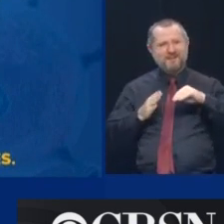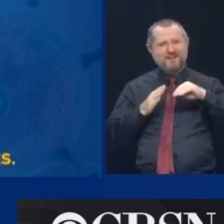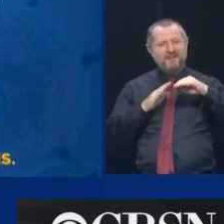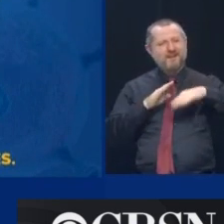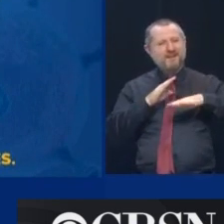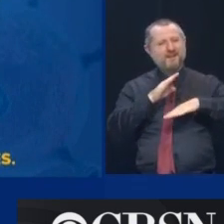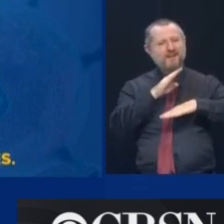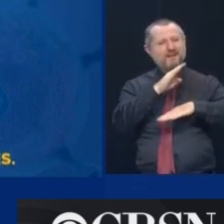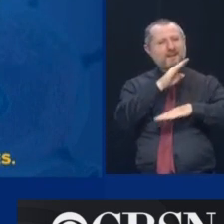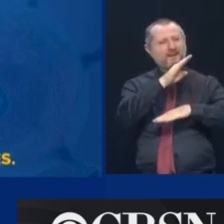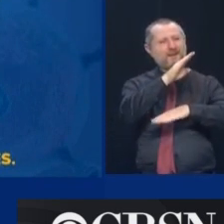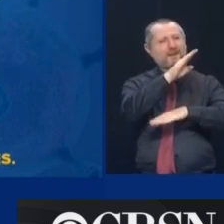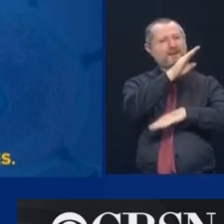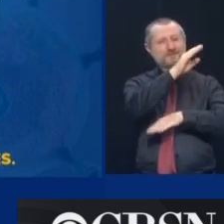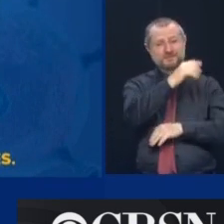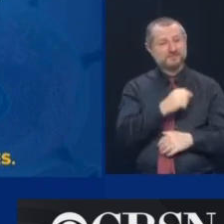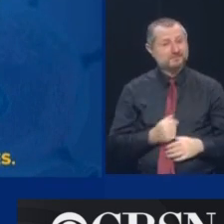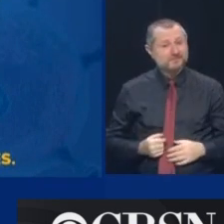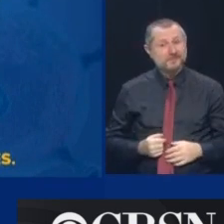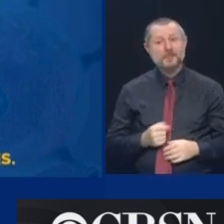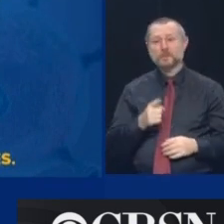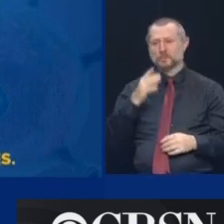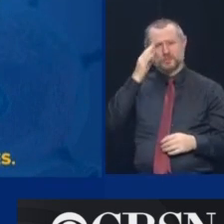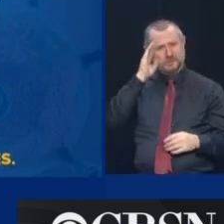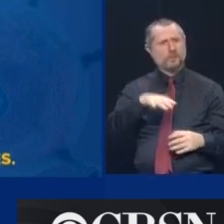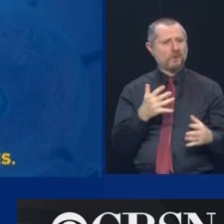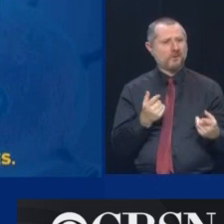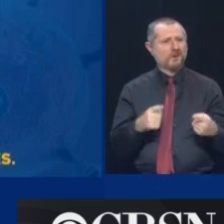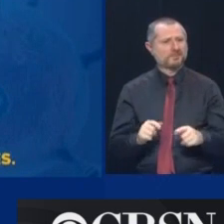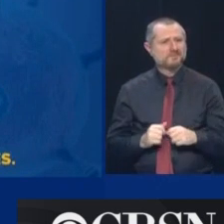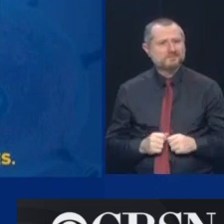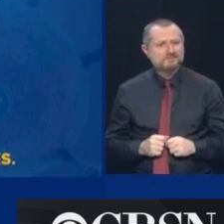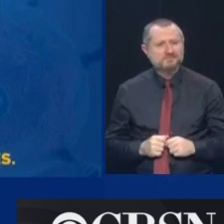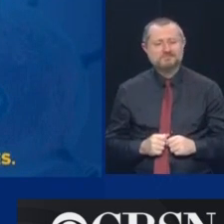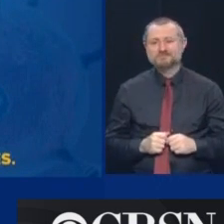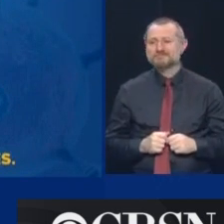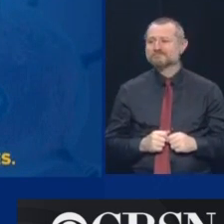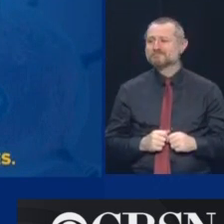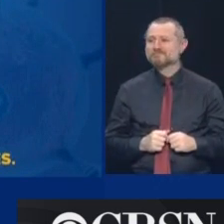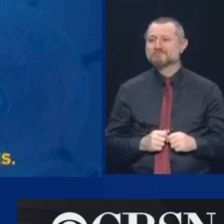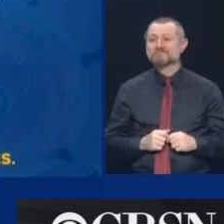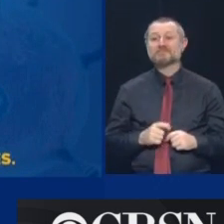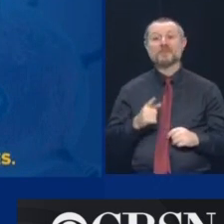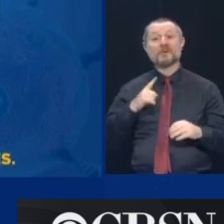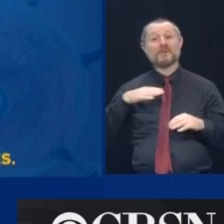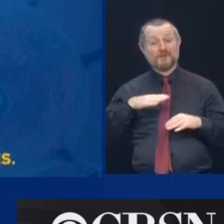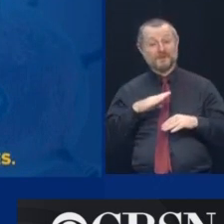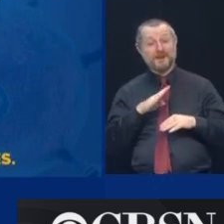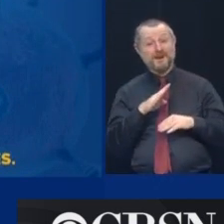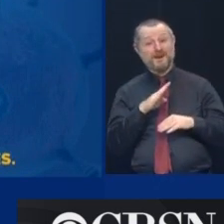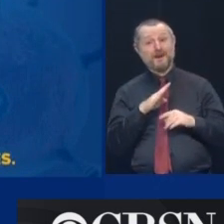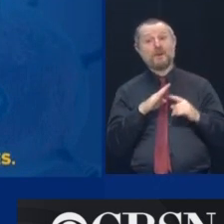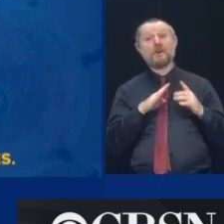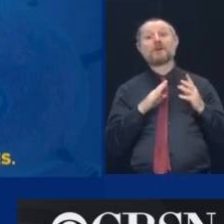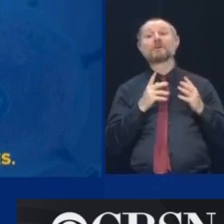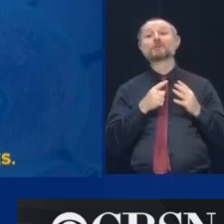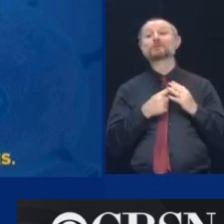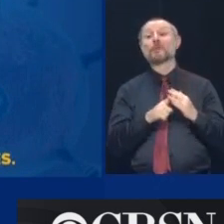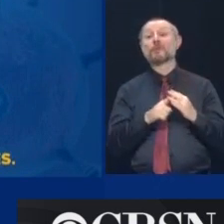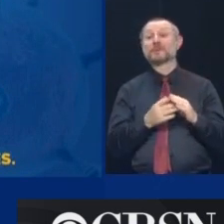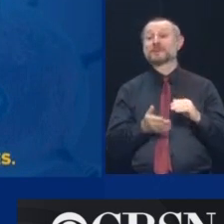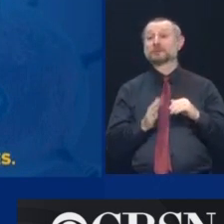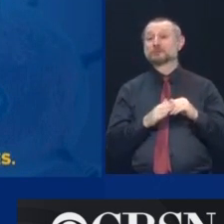And we know how this works. There's a trajectory for the virus. When it's